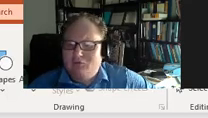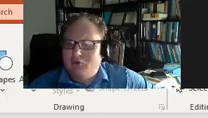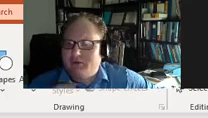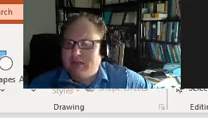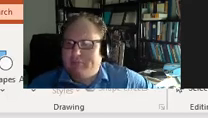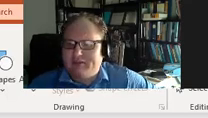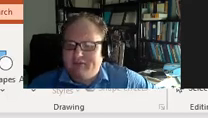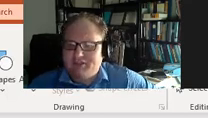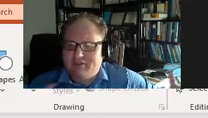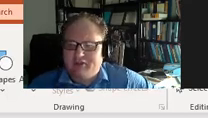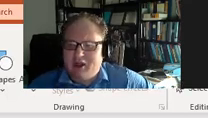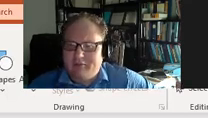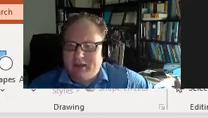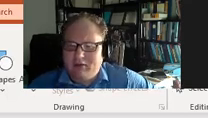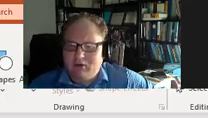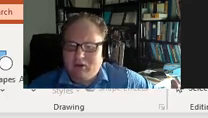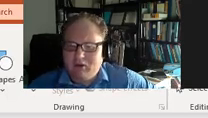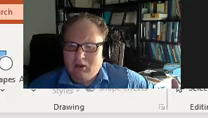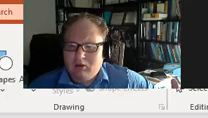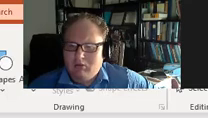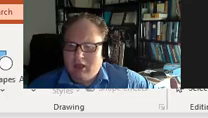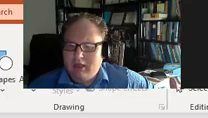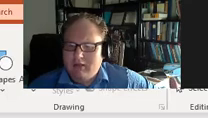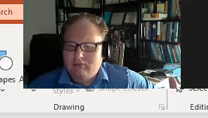So how you view the type of salvation it's talking about